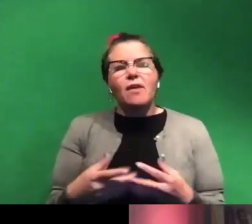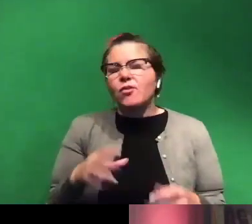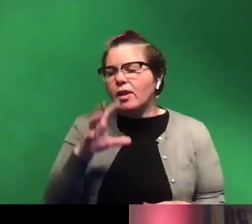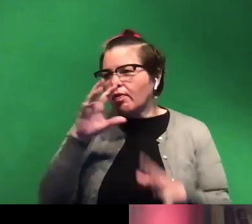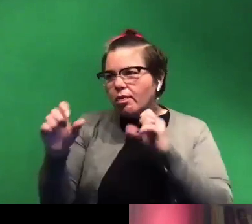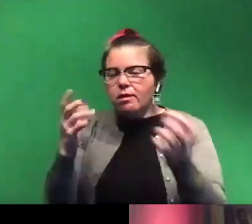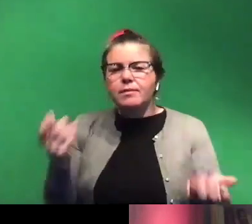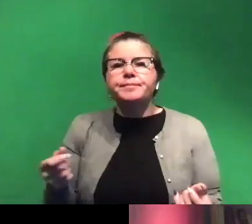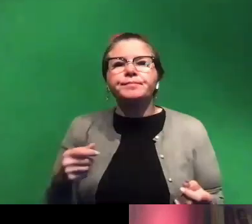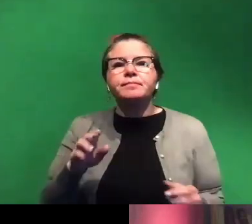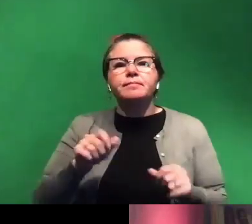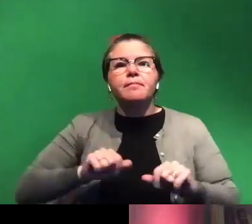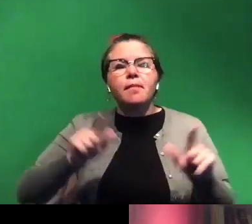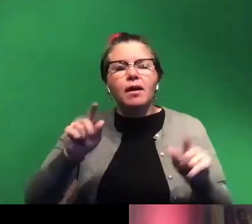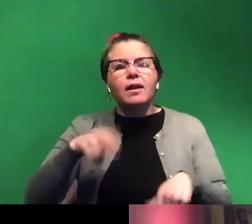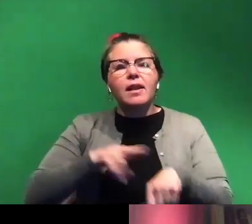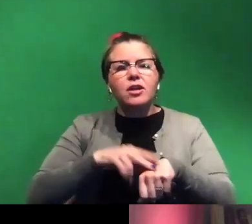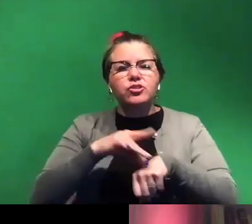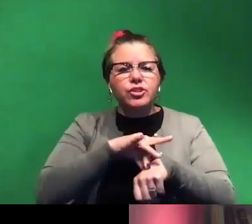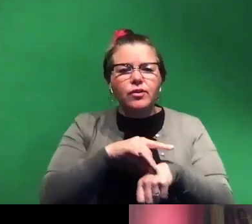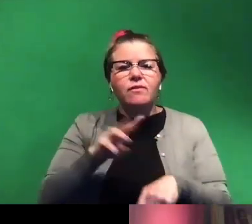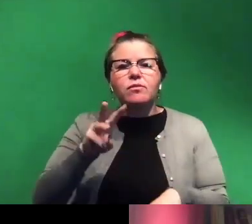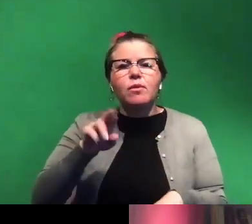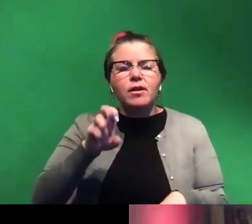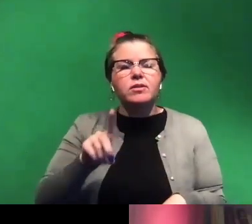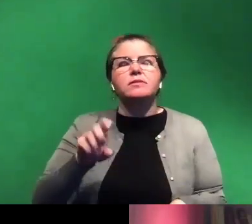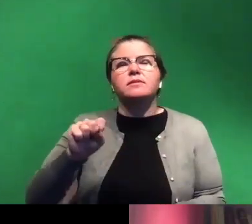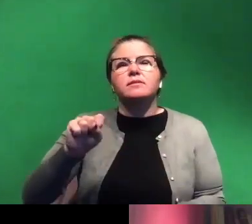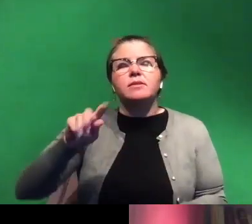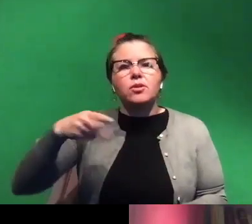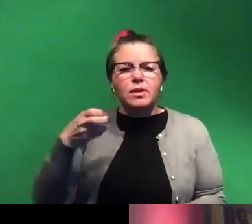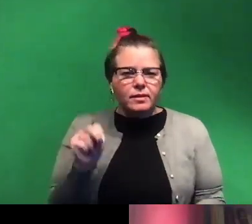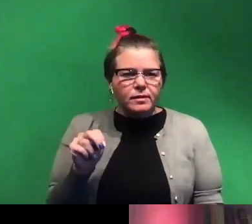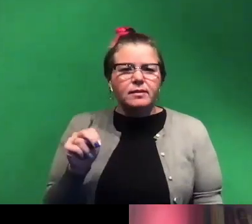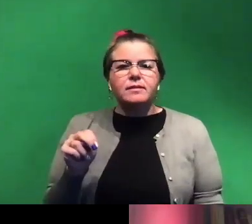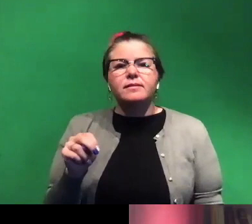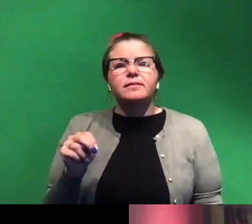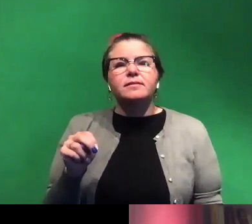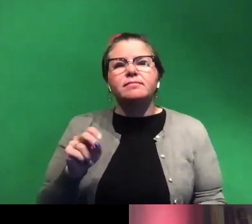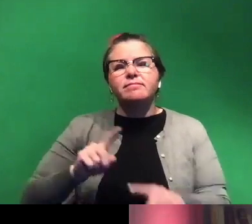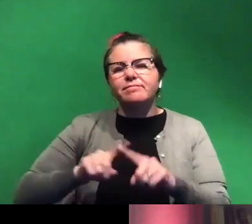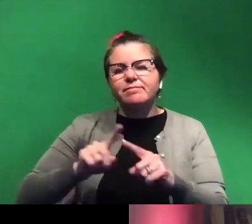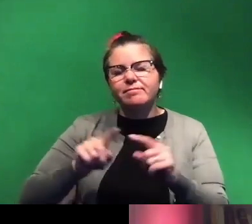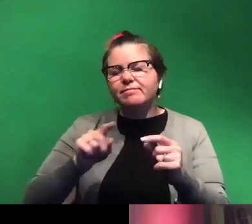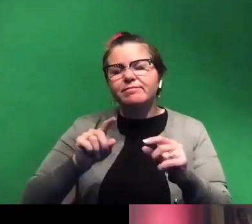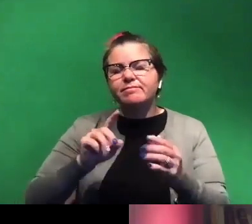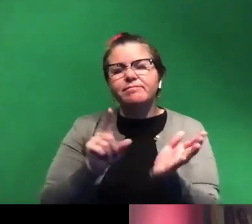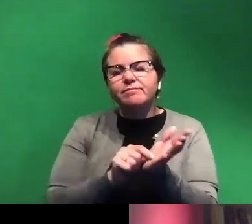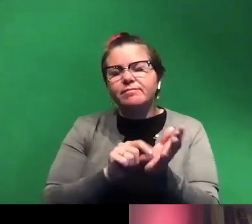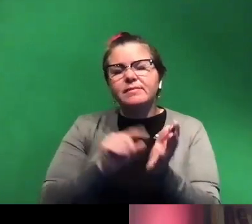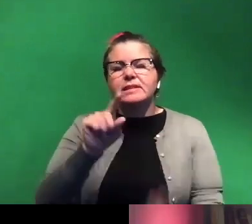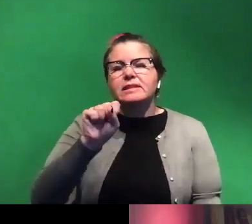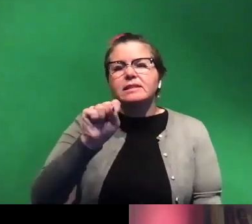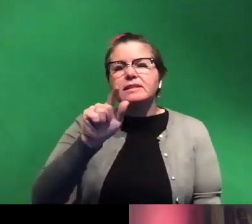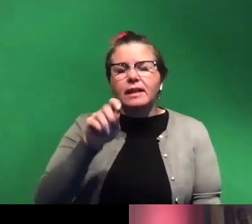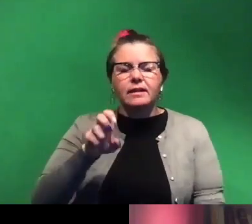years for National Geographic, Wired, Smithsonian. I've had bylines and publications from Slate to Nature